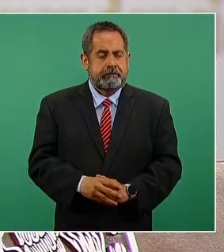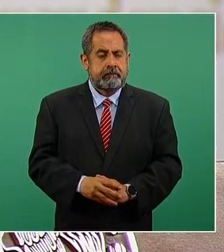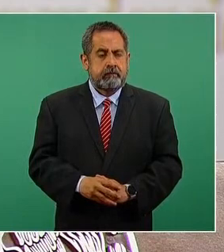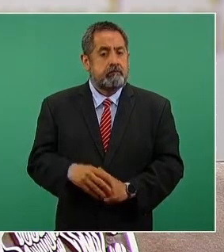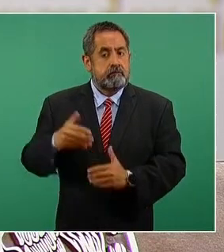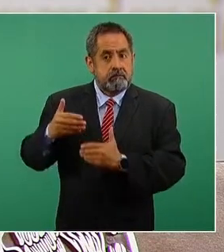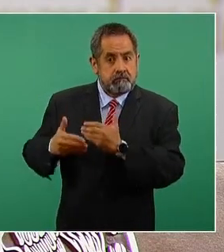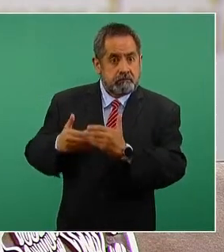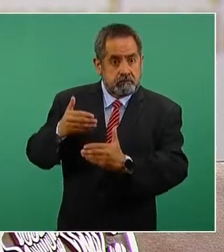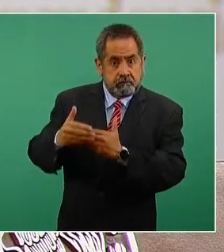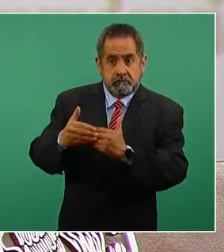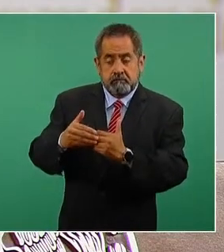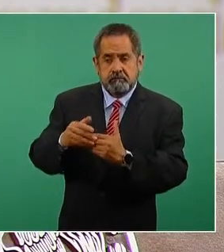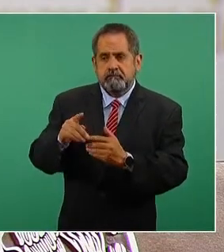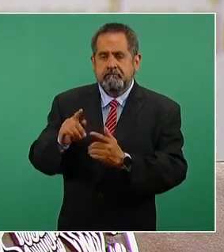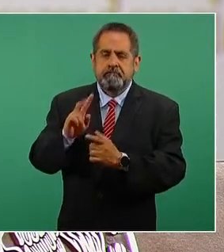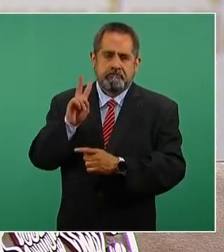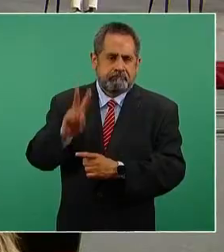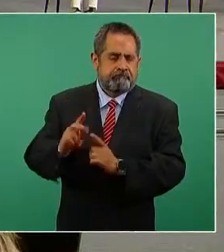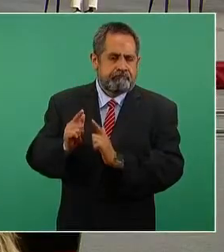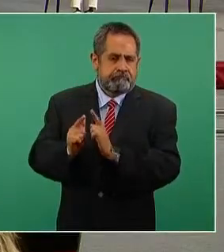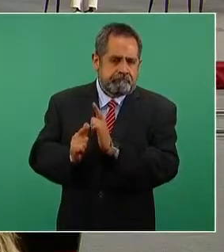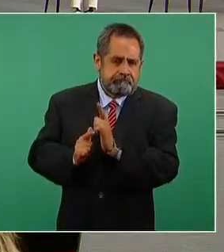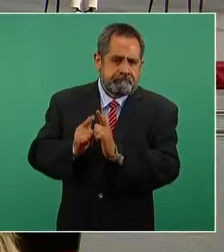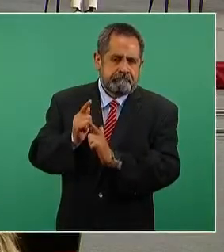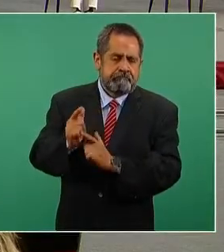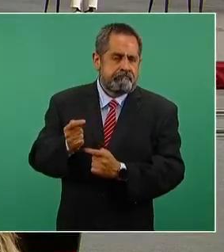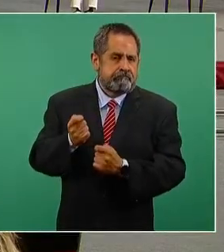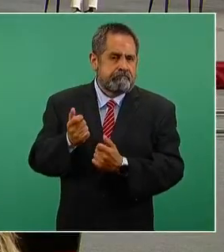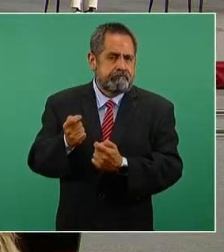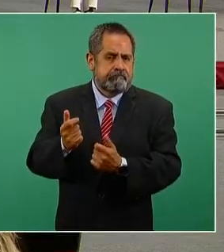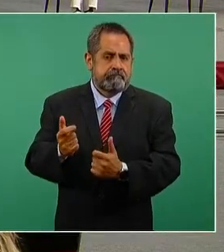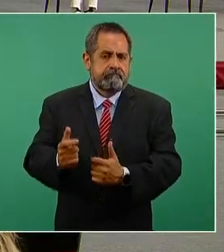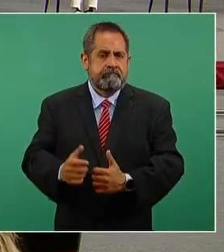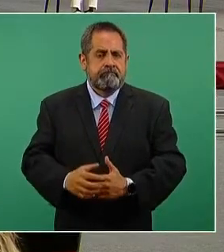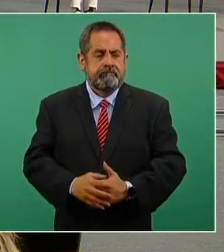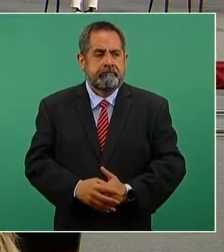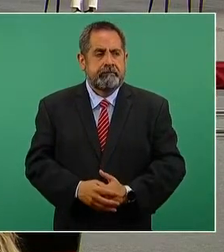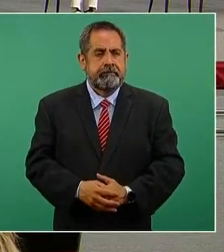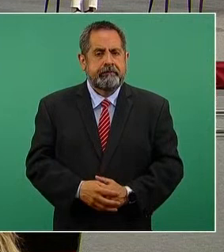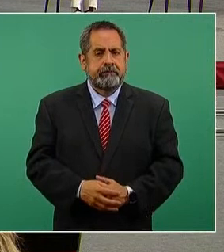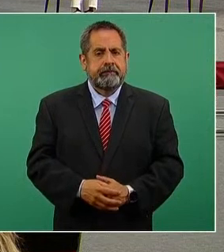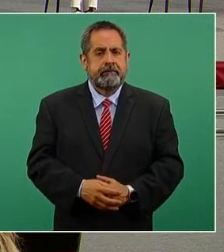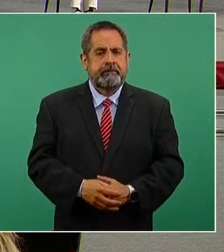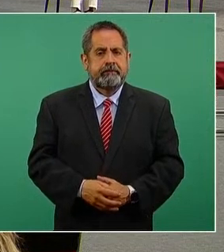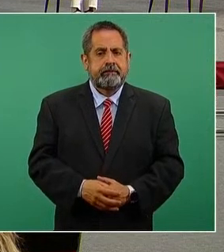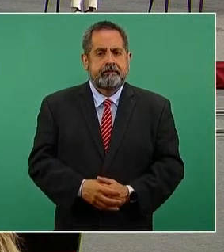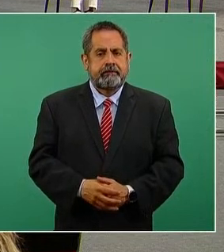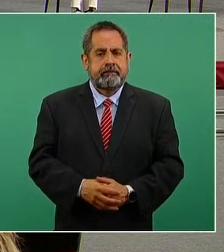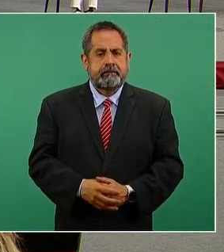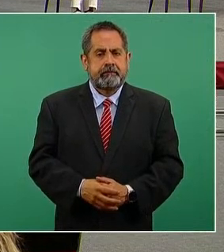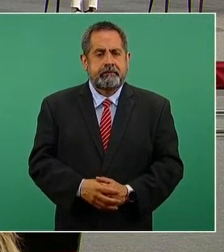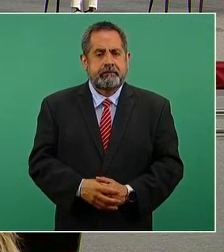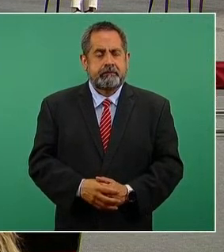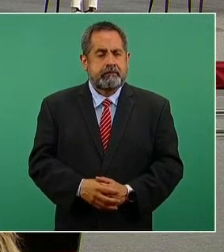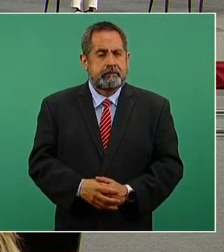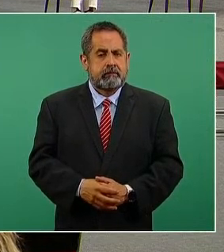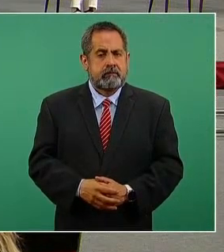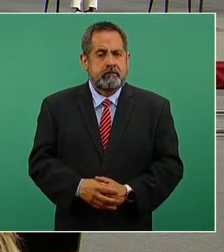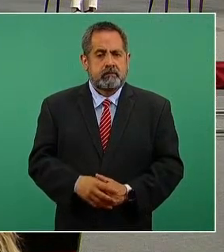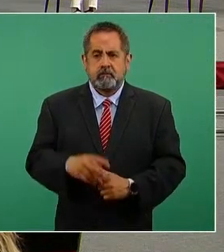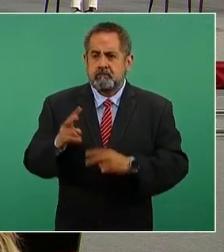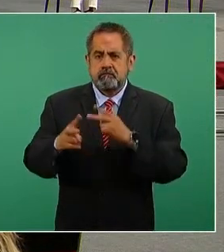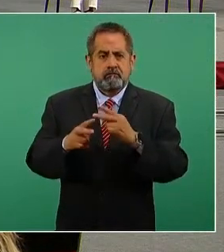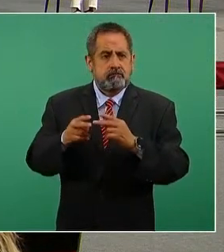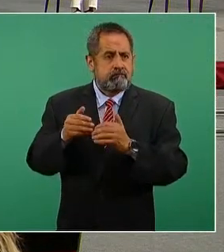Los avances han sido lentos. And even before COVID-19 forced massive job